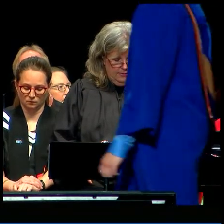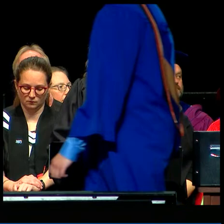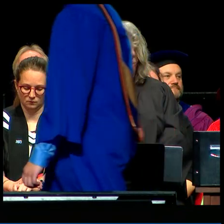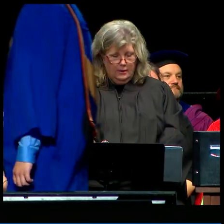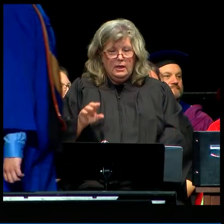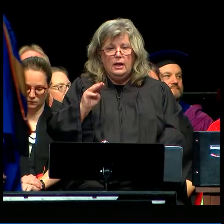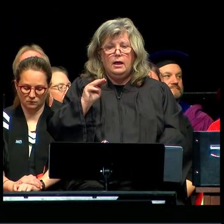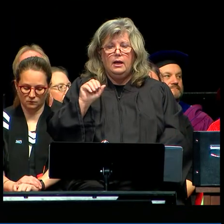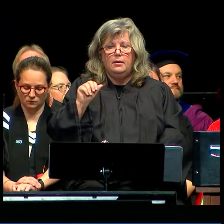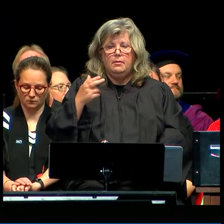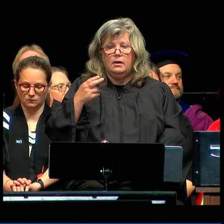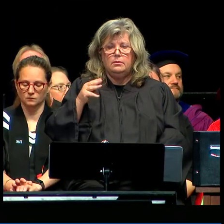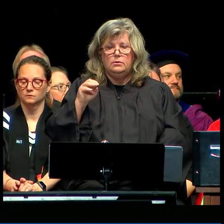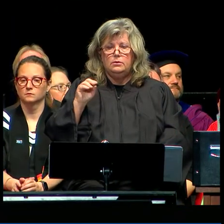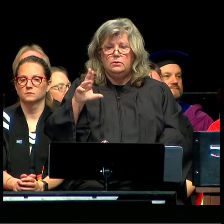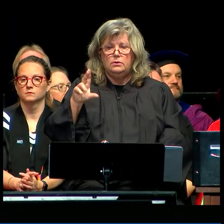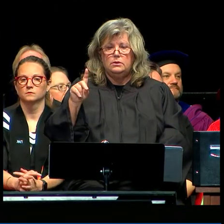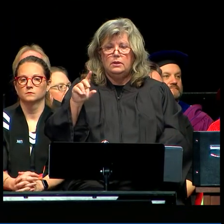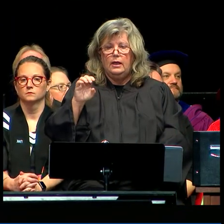Mahmoud Al-Mogani.